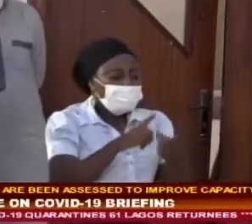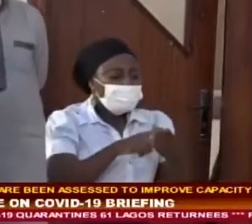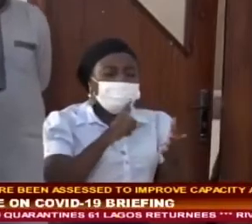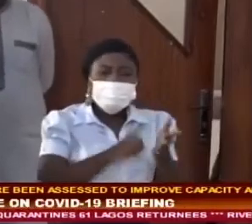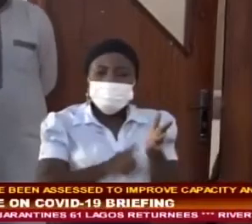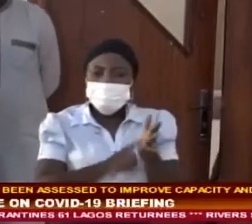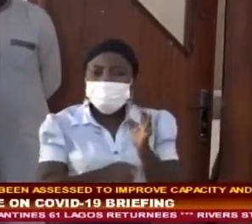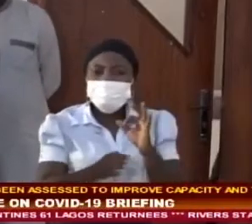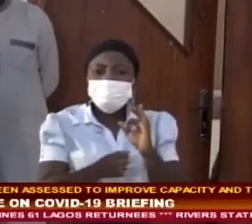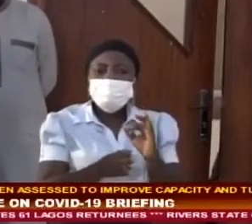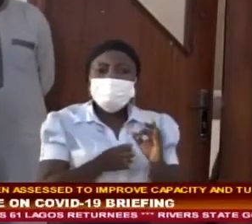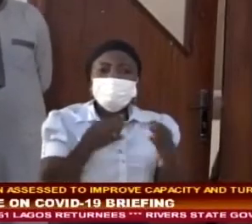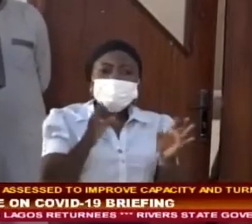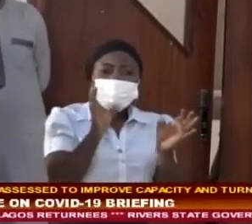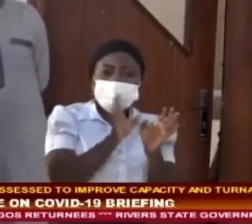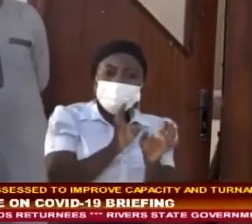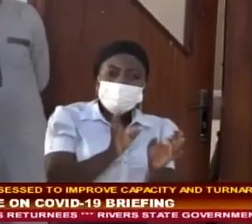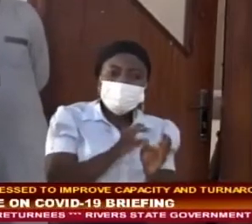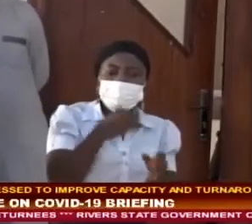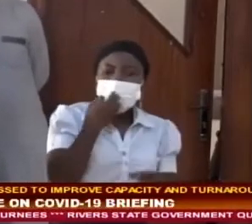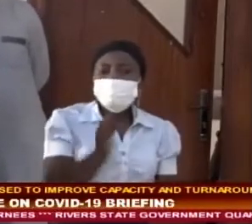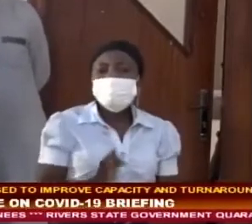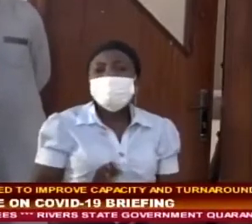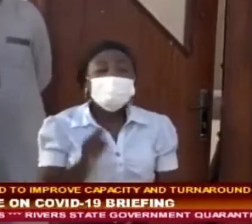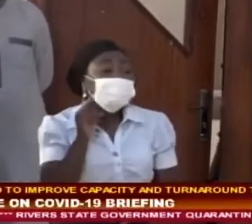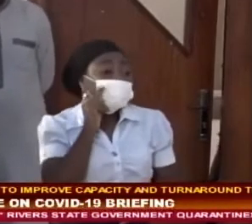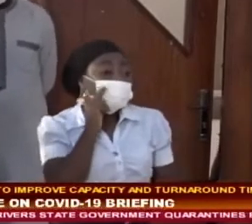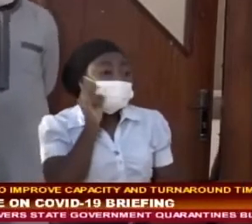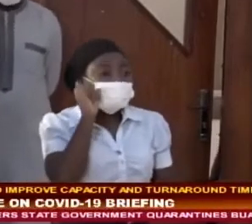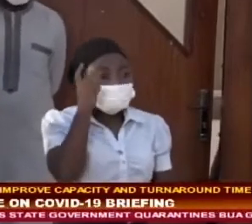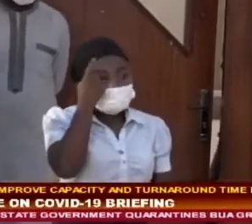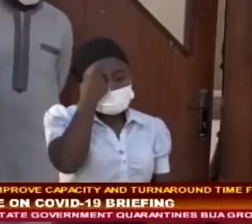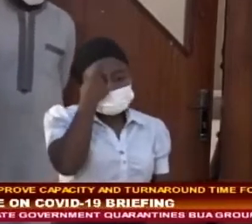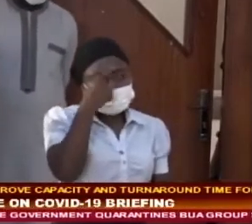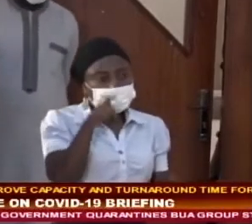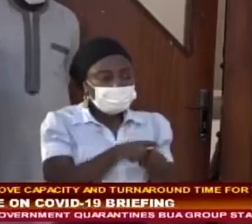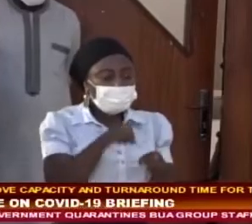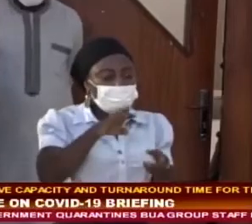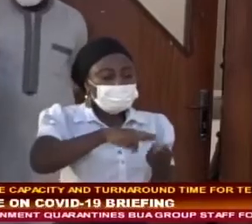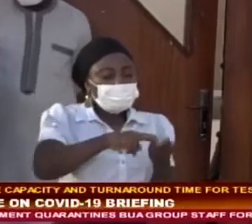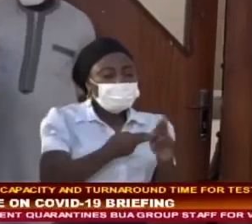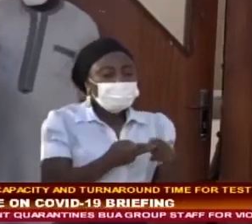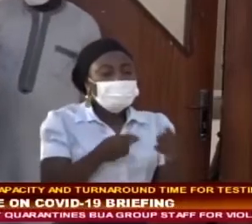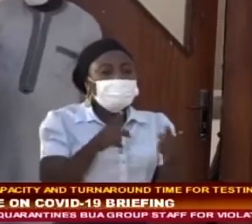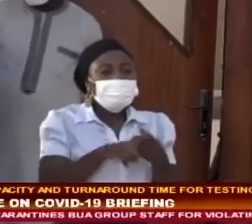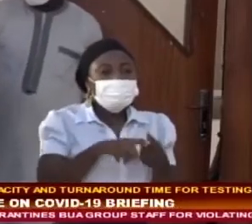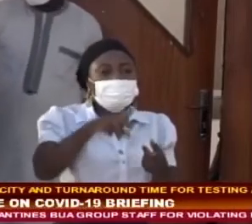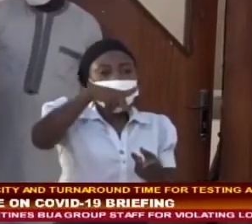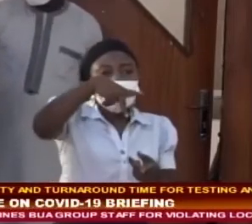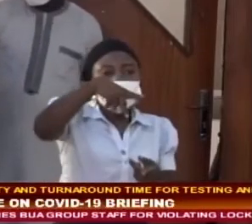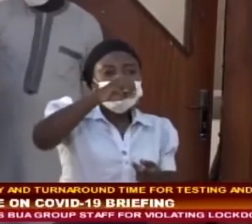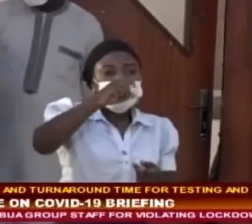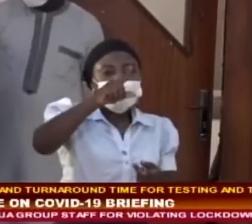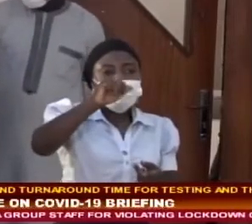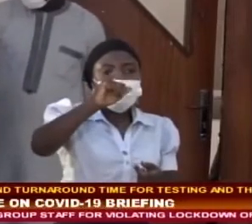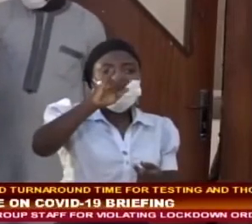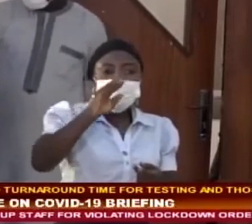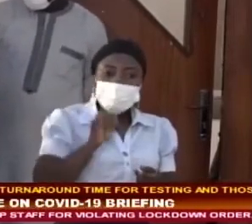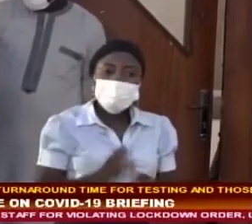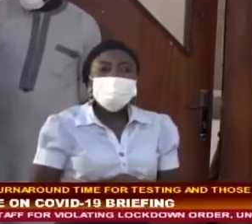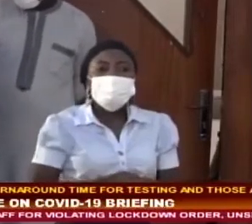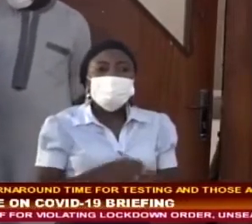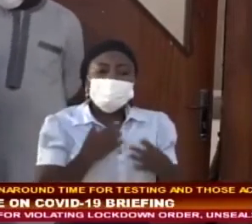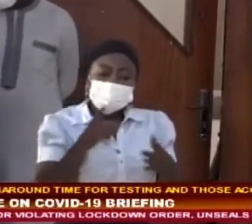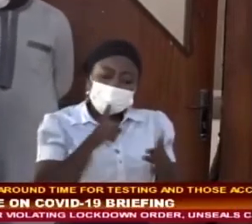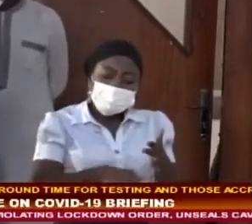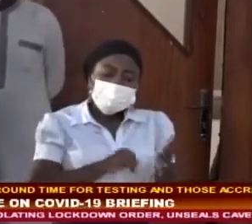the certification of Nigerian government as regards to issue of poliomyelitis. What